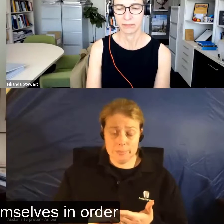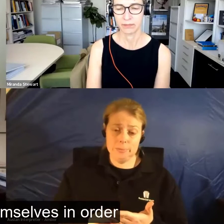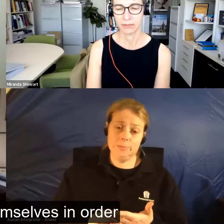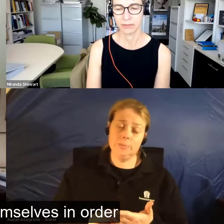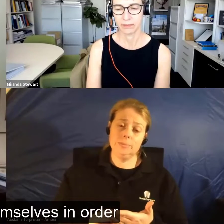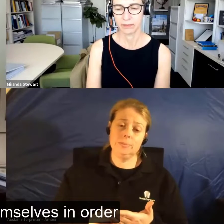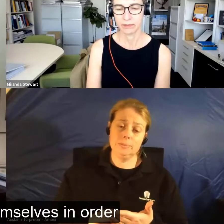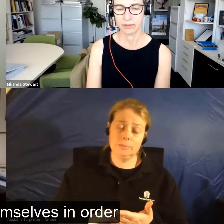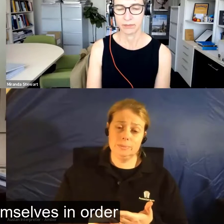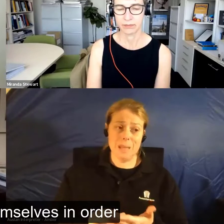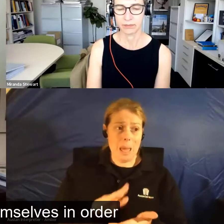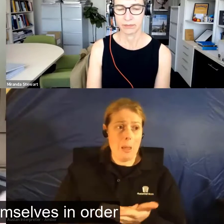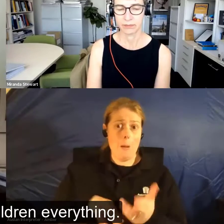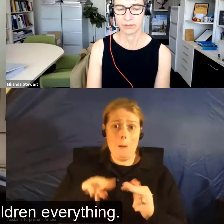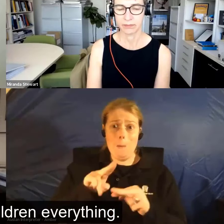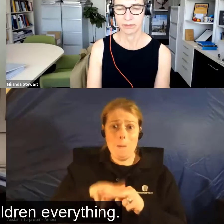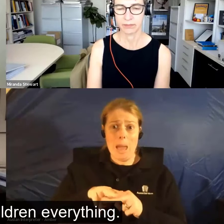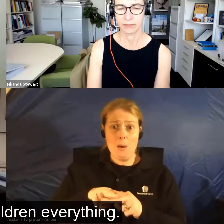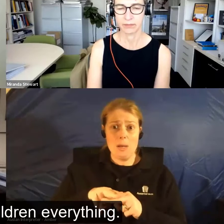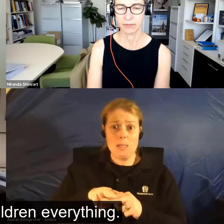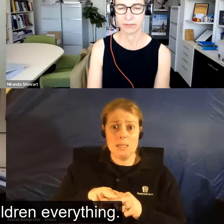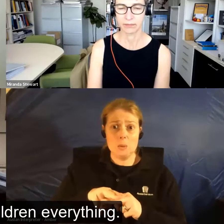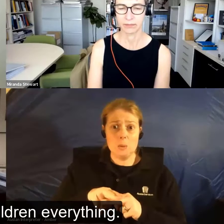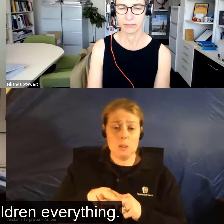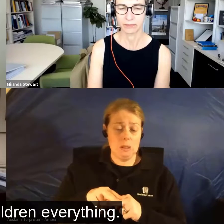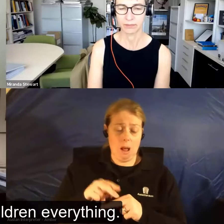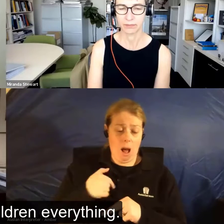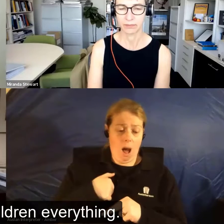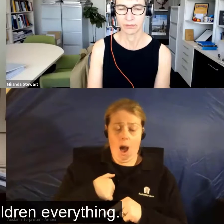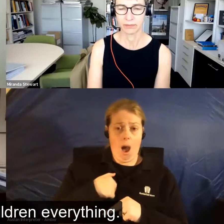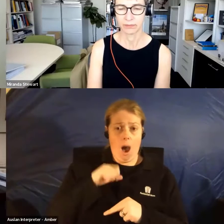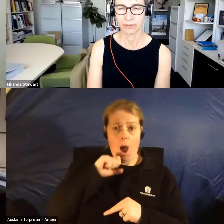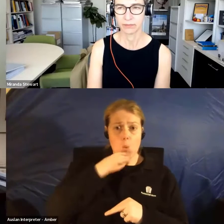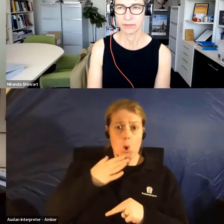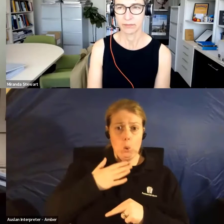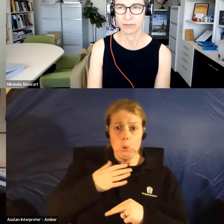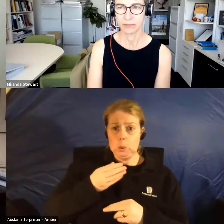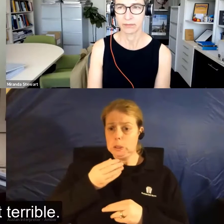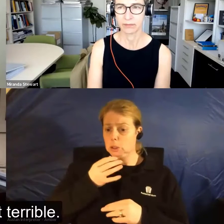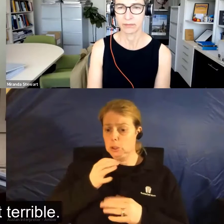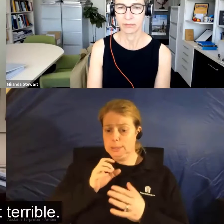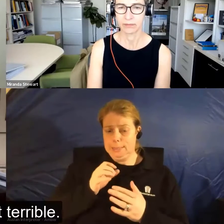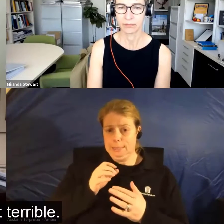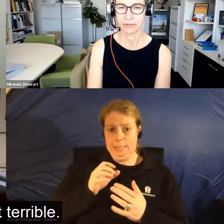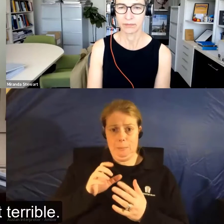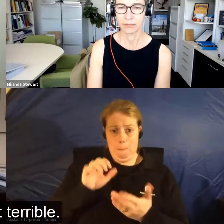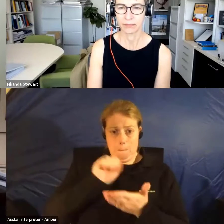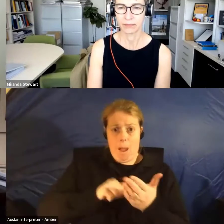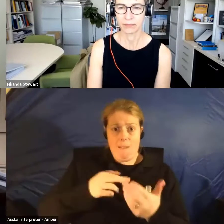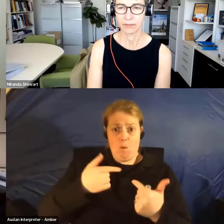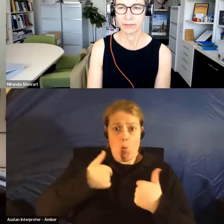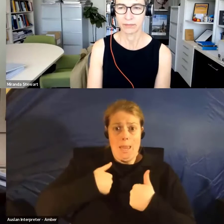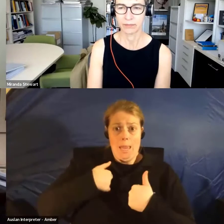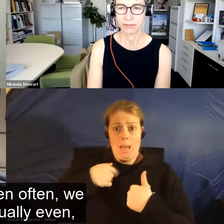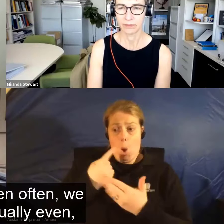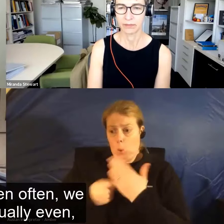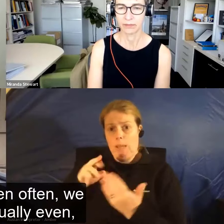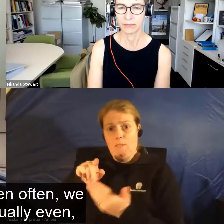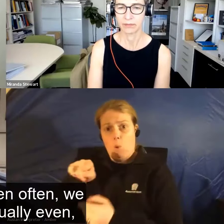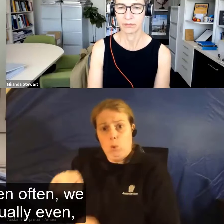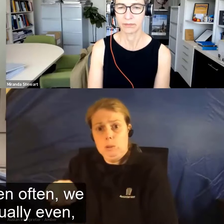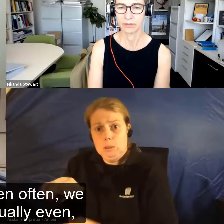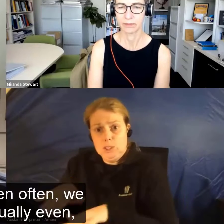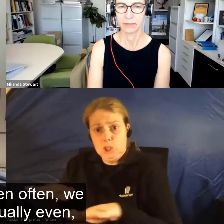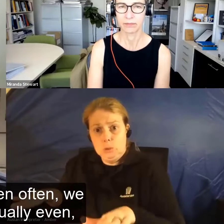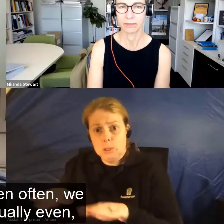really deny themselves in order to give their children everything. It's just terrible. But